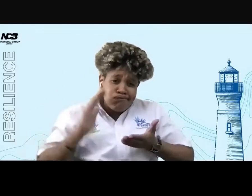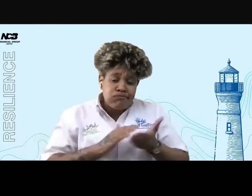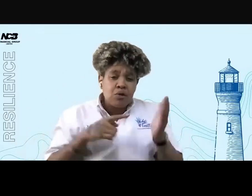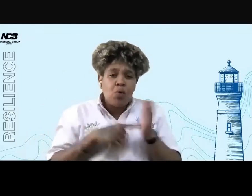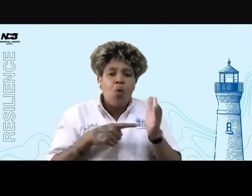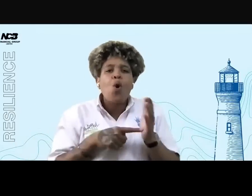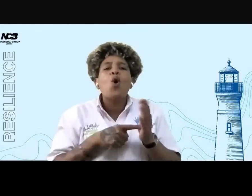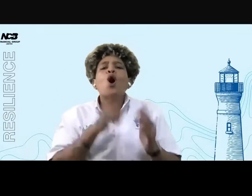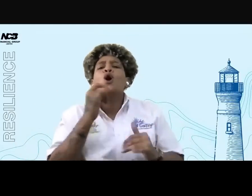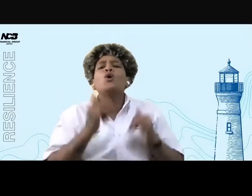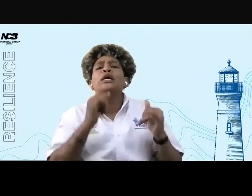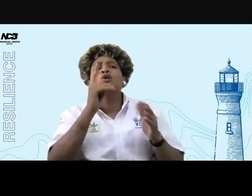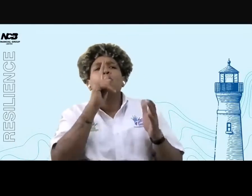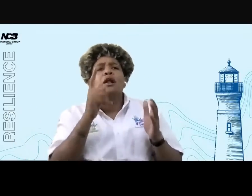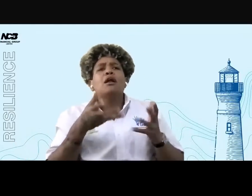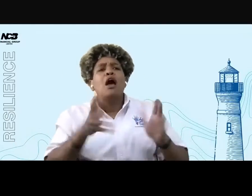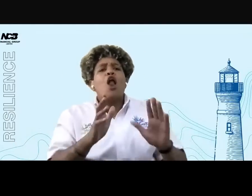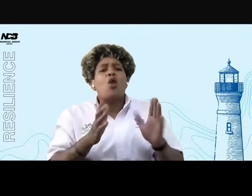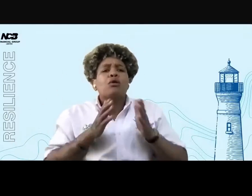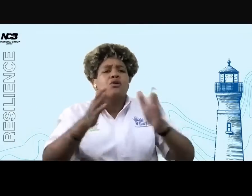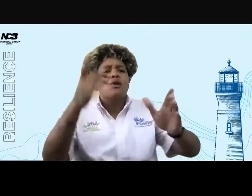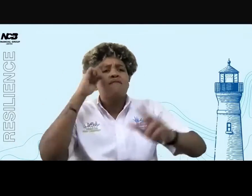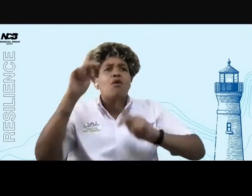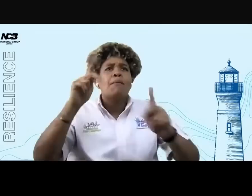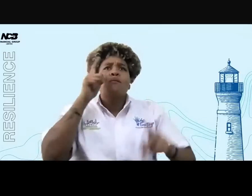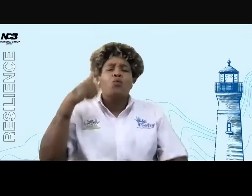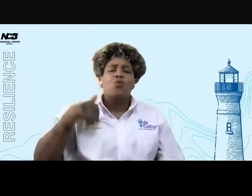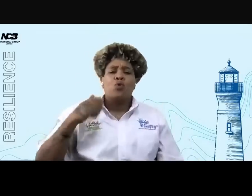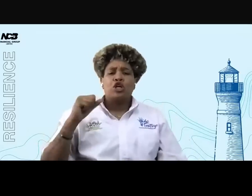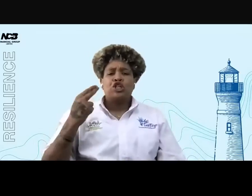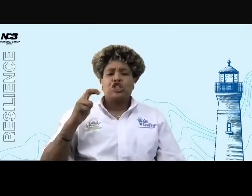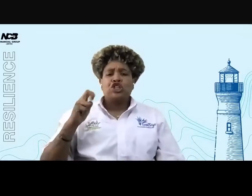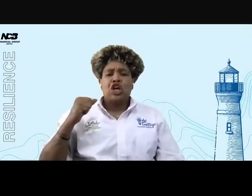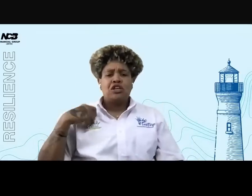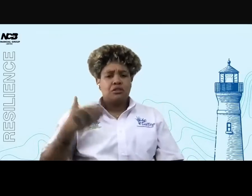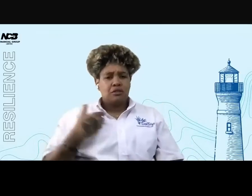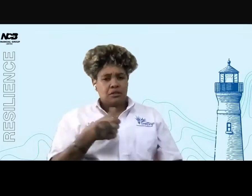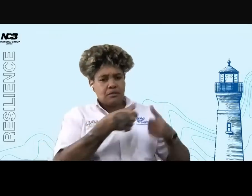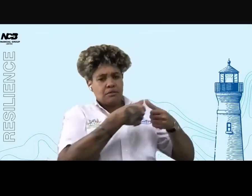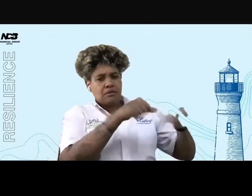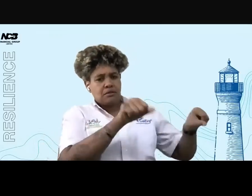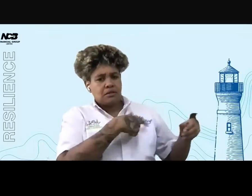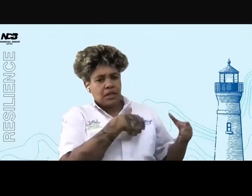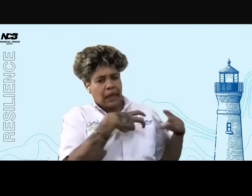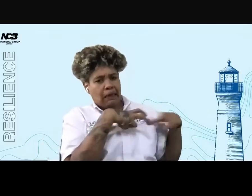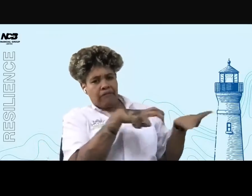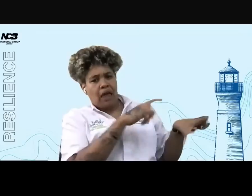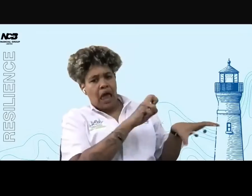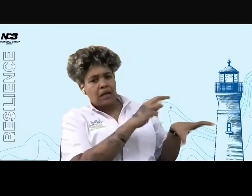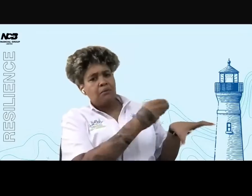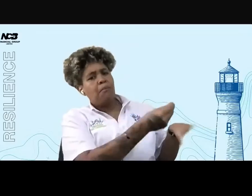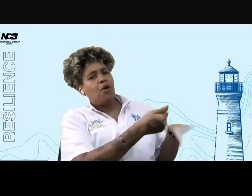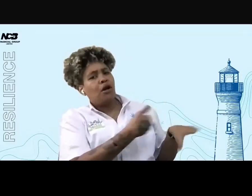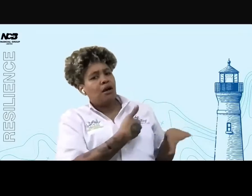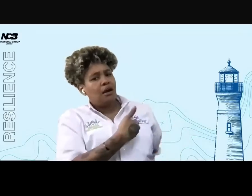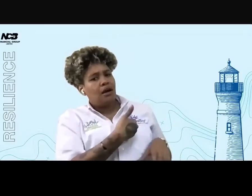so that which will pave the way for shareholders to get increasing dividends. So that's